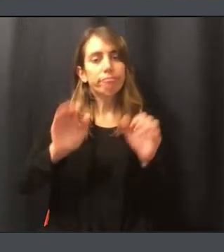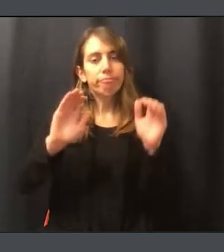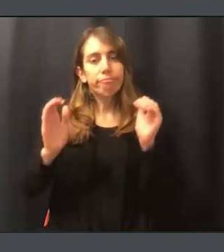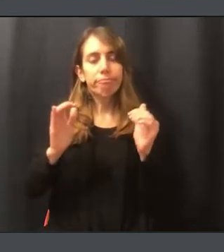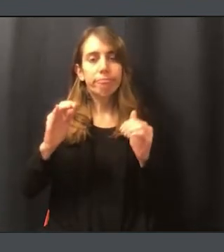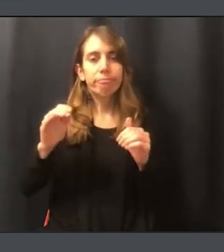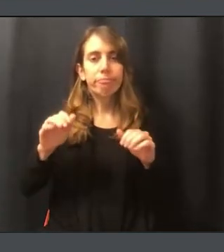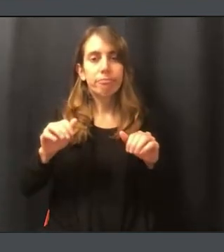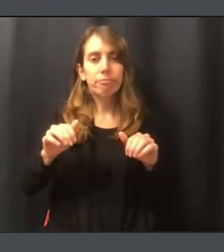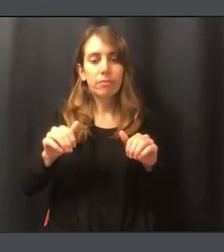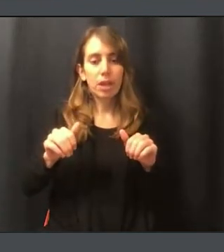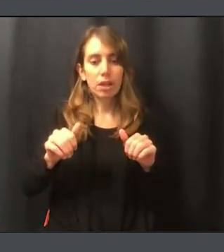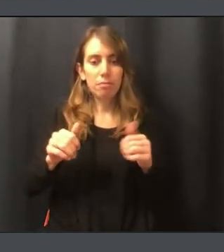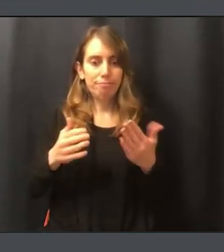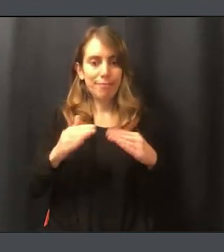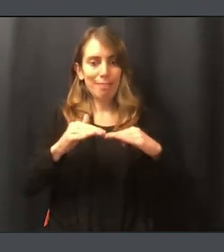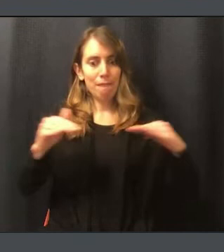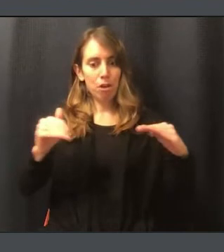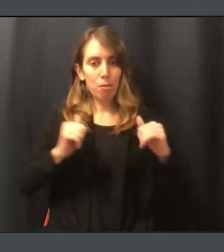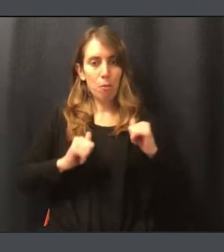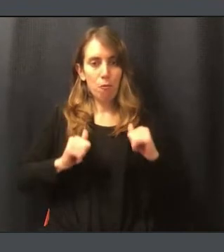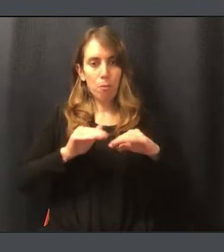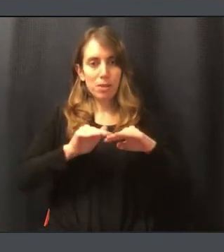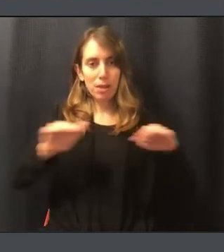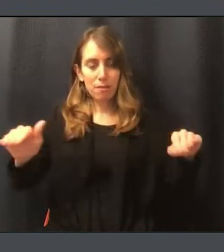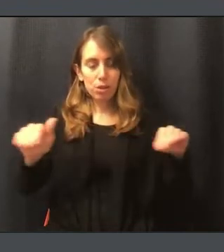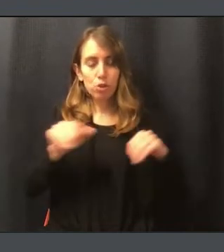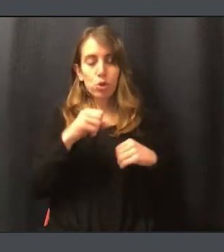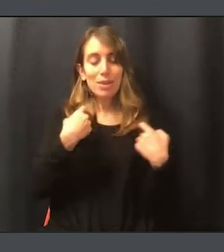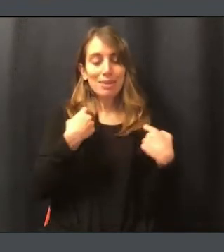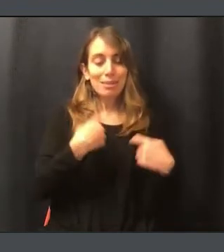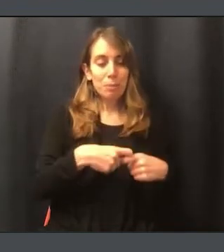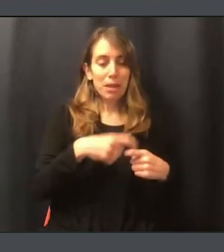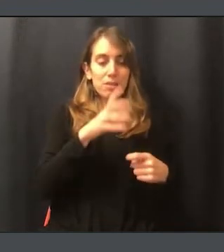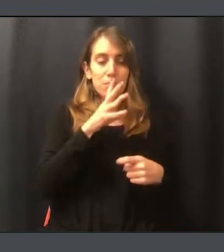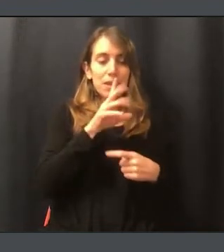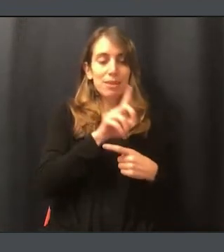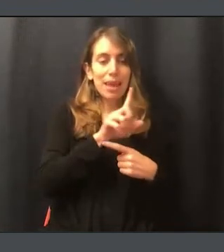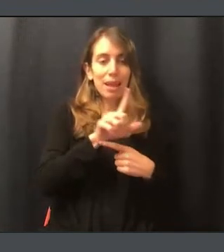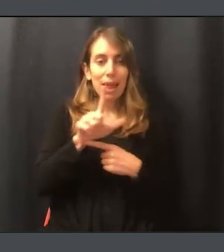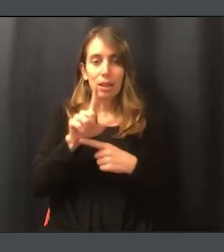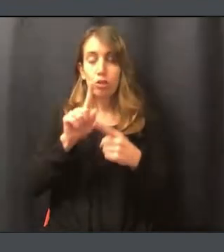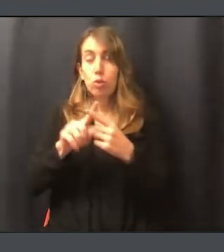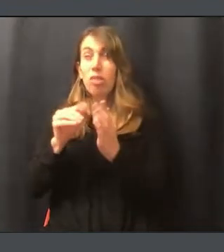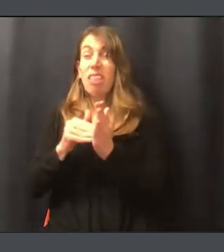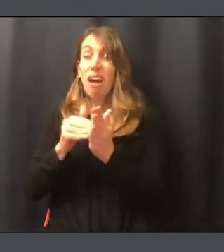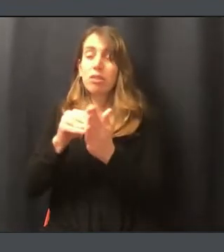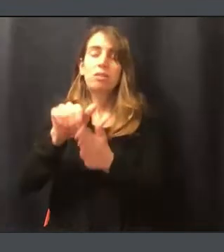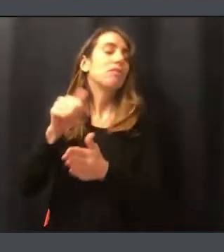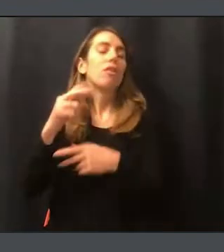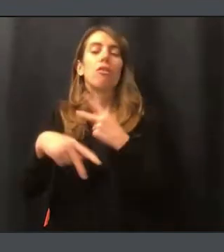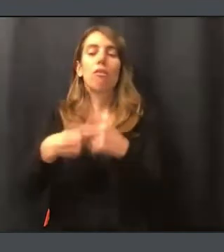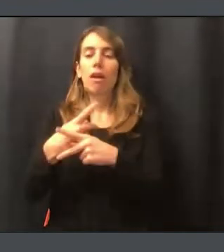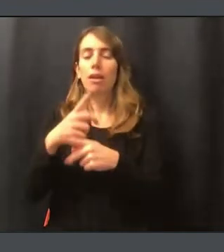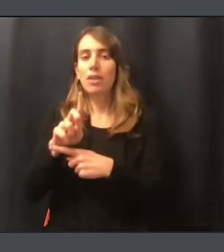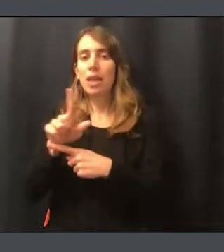say, a particular Spanish English DLL to that of thousands of other DLLs in all of these areas, right? And you